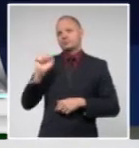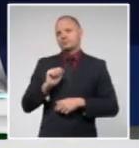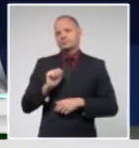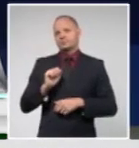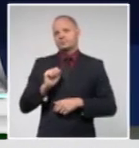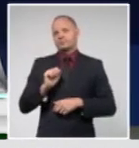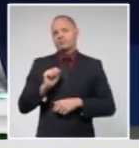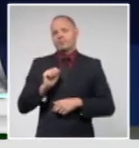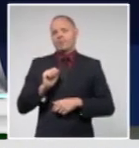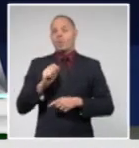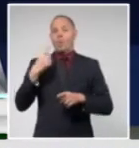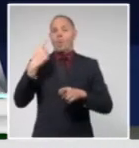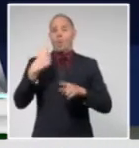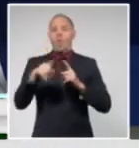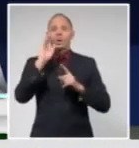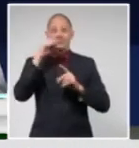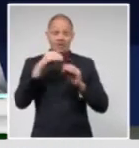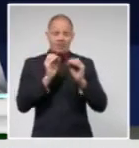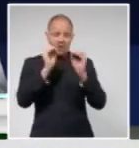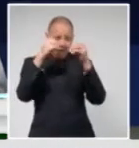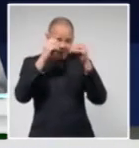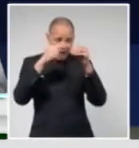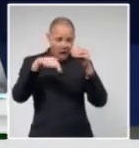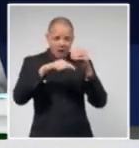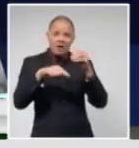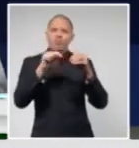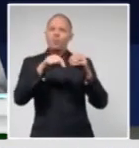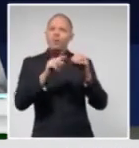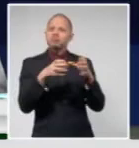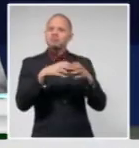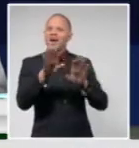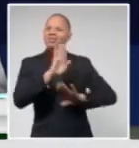459 in the Manuel Fajardo Hospital,